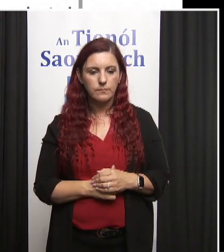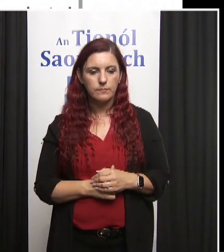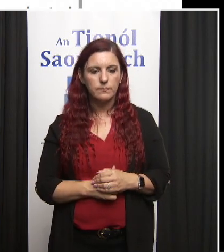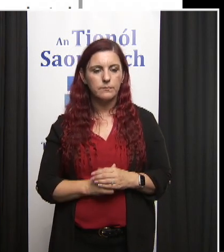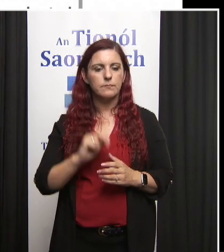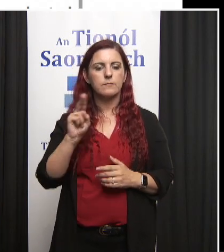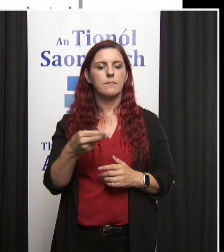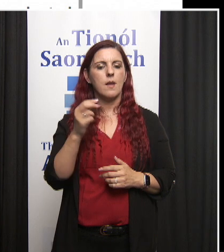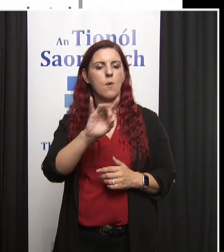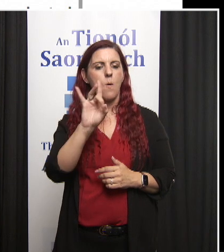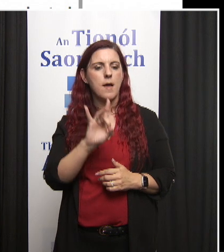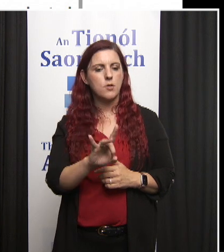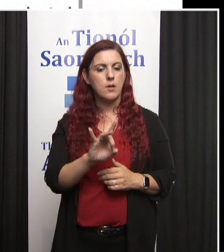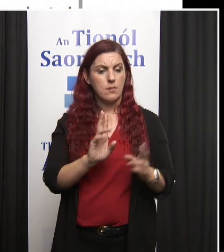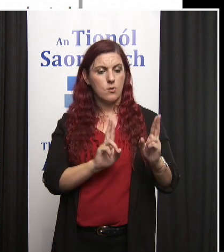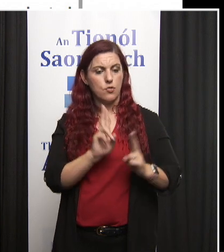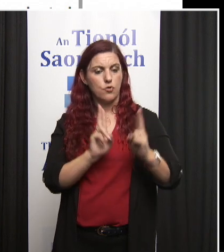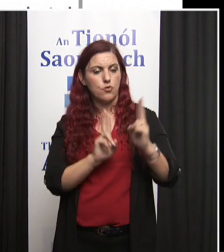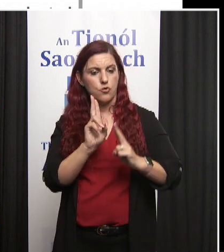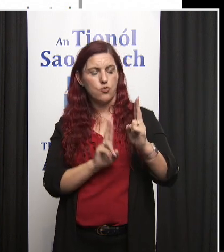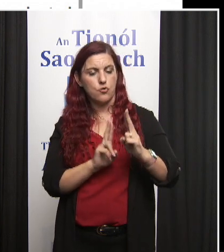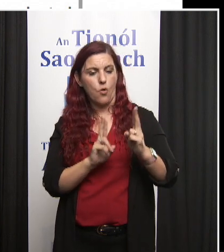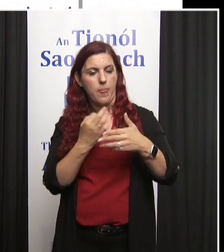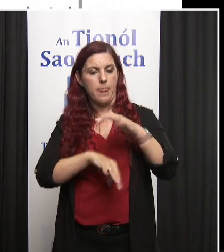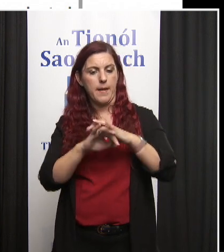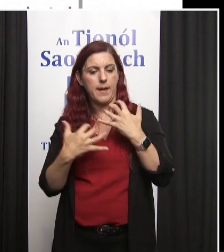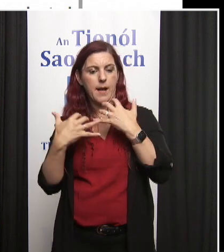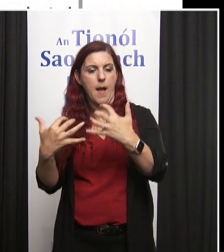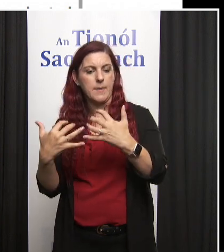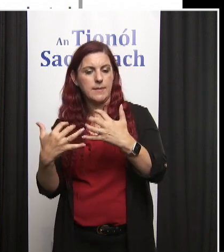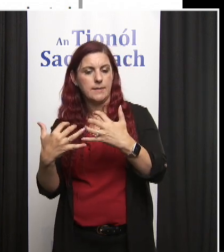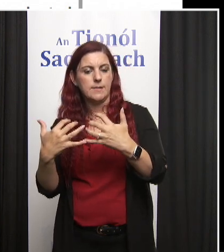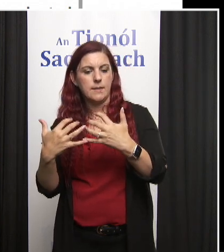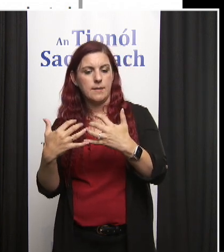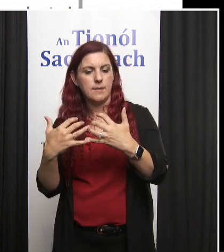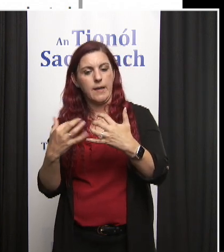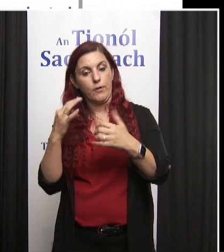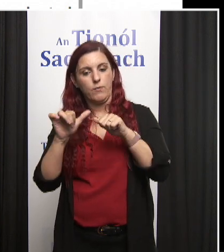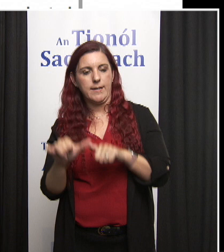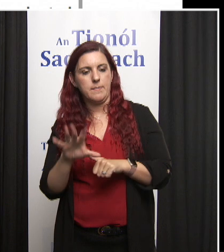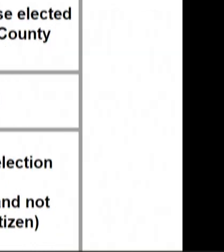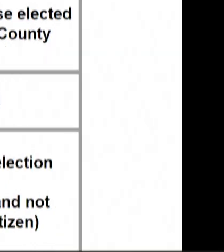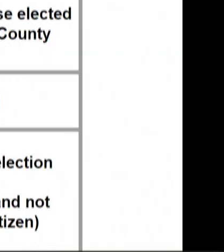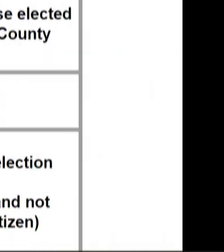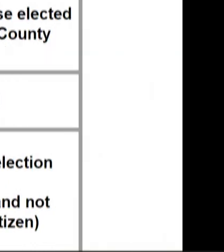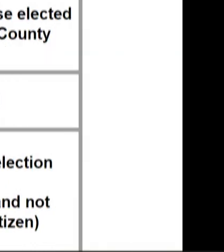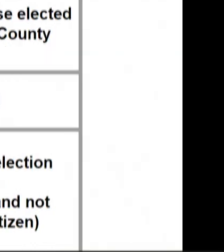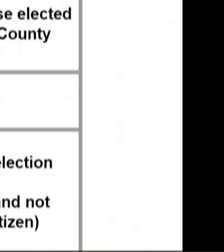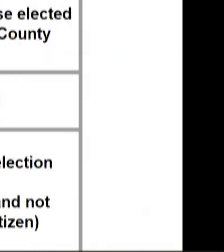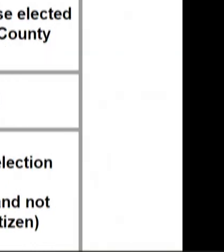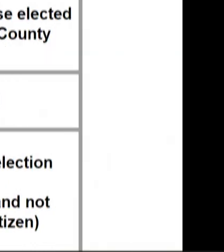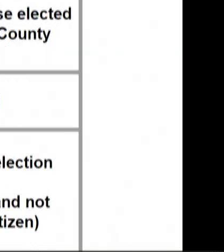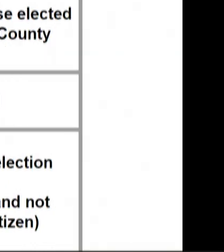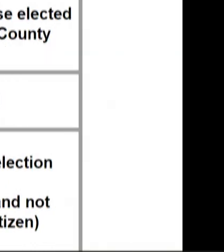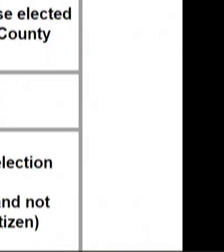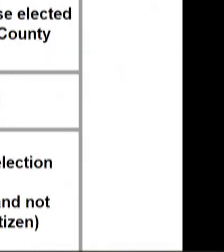then, should the Cabinet, if agreed, be selected by the directly elected Mayor or elected by the voters? We selected by